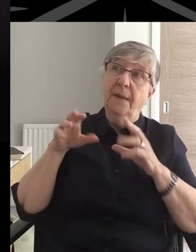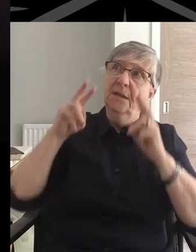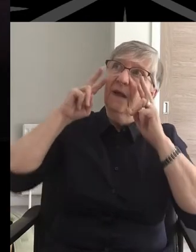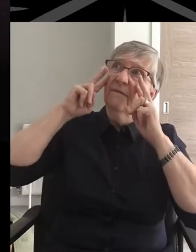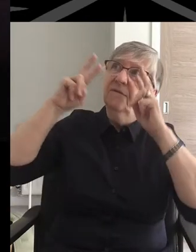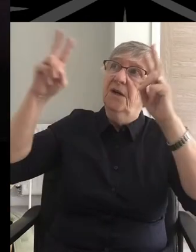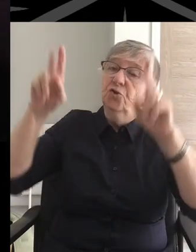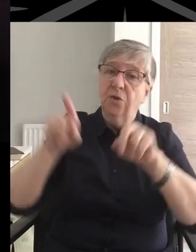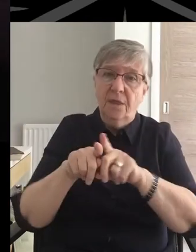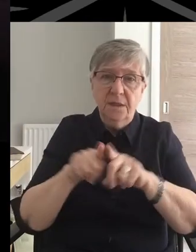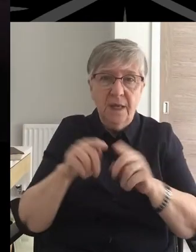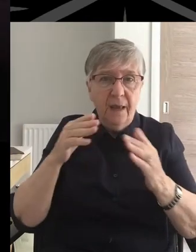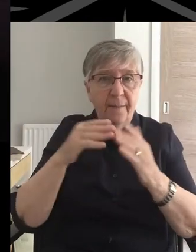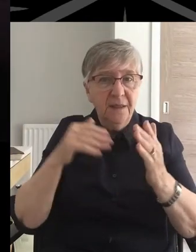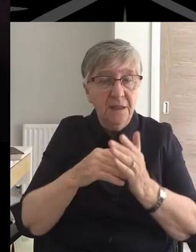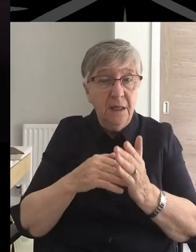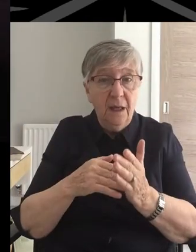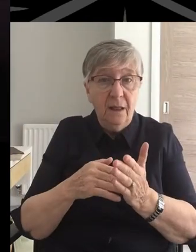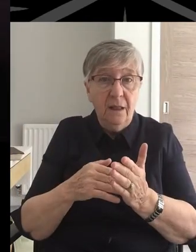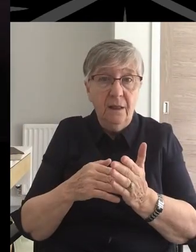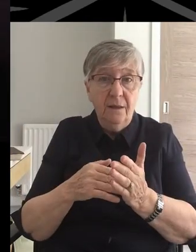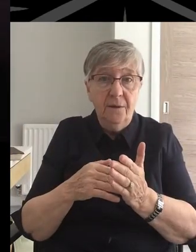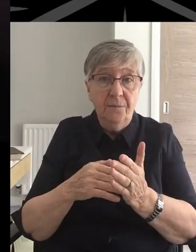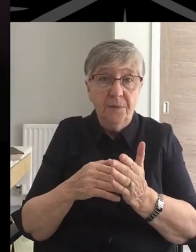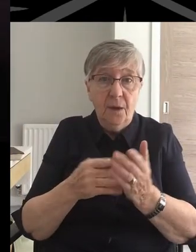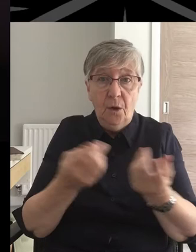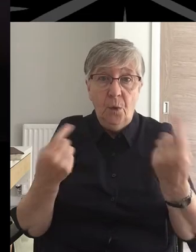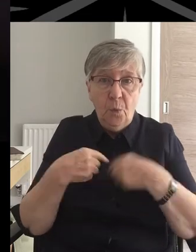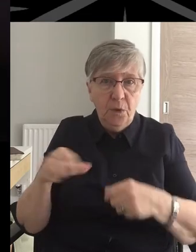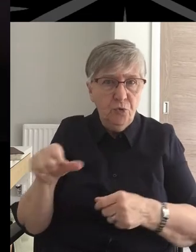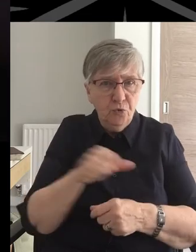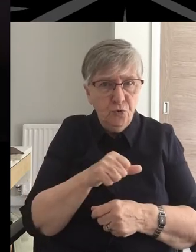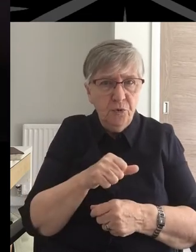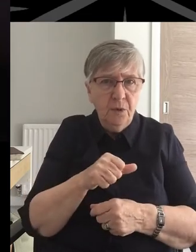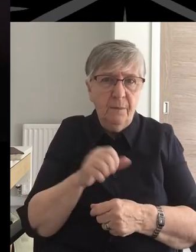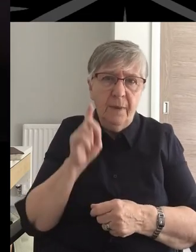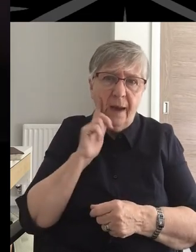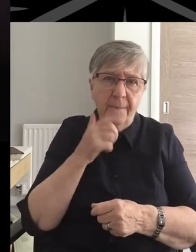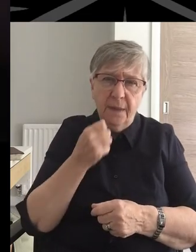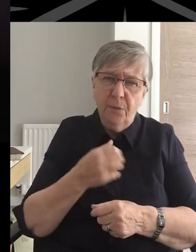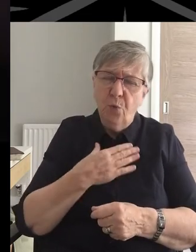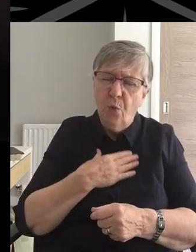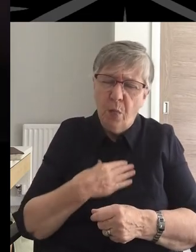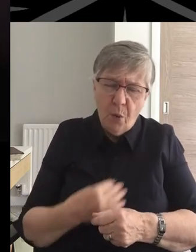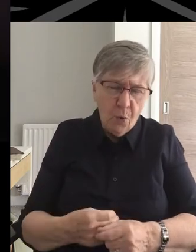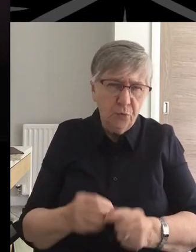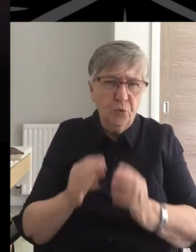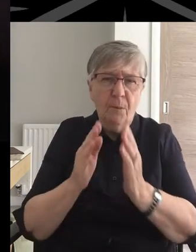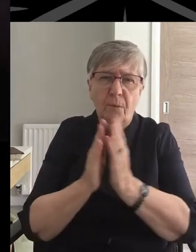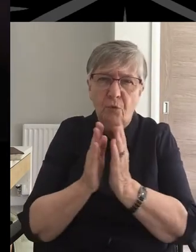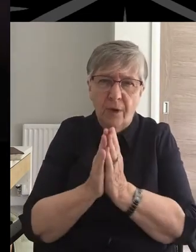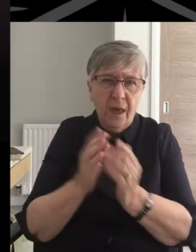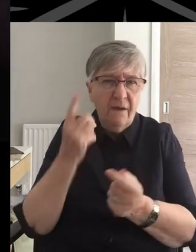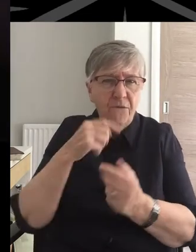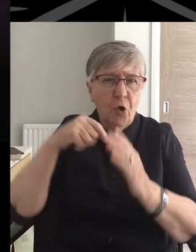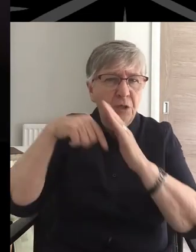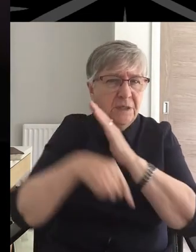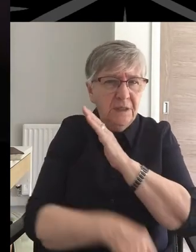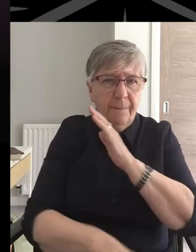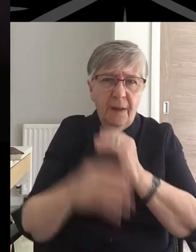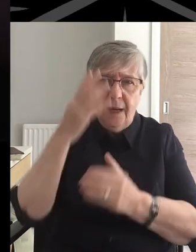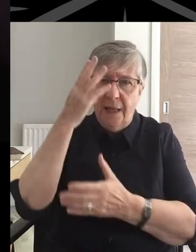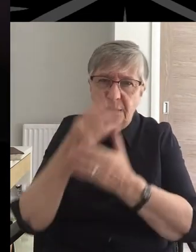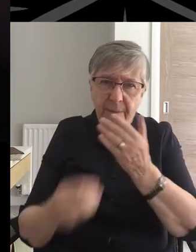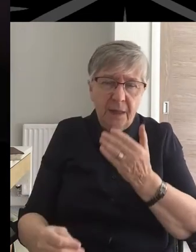that Ezekiel experienced, we should be a people who long, who pray for deeper experience